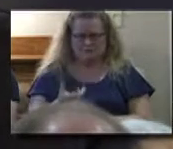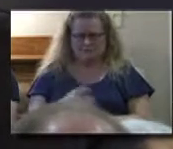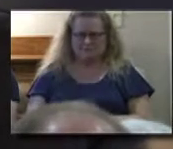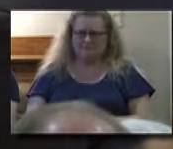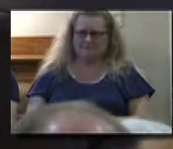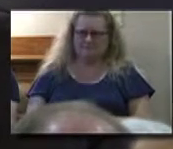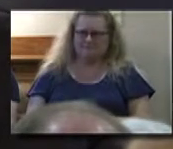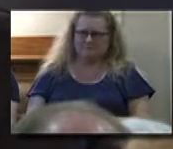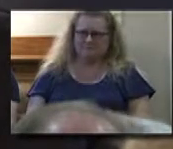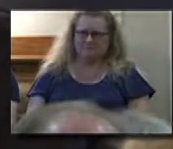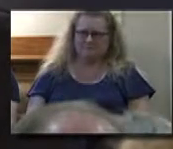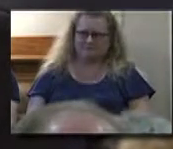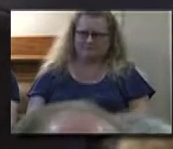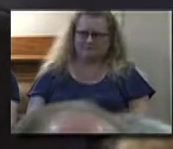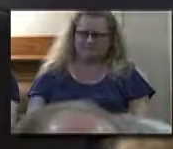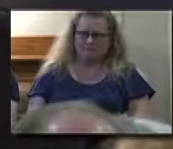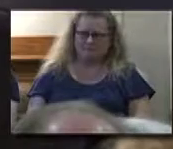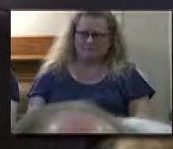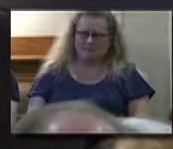So